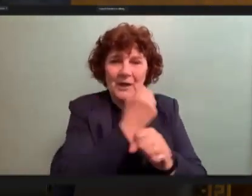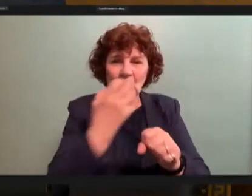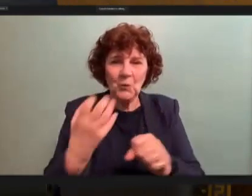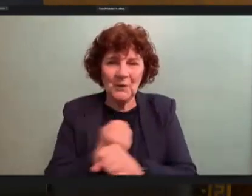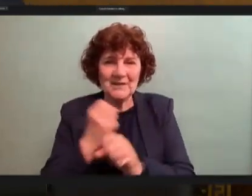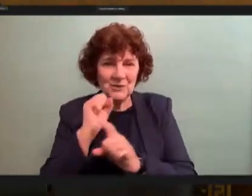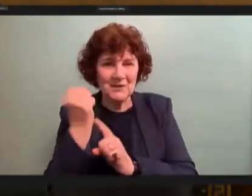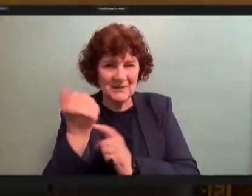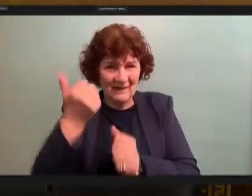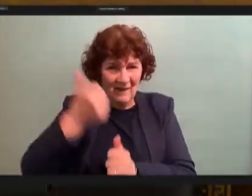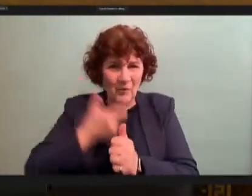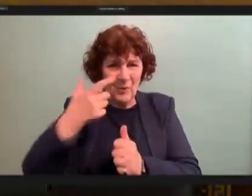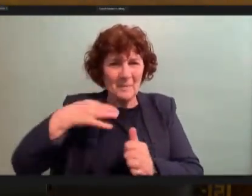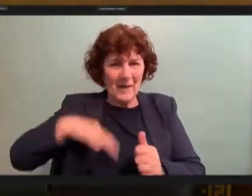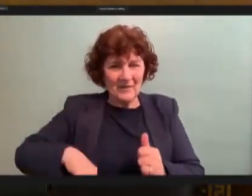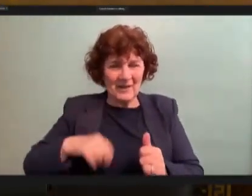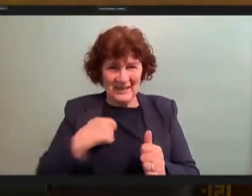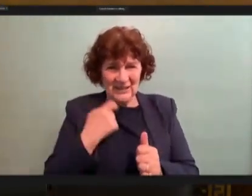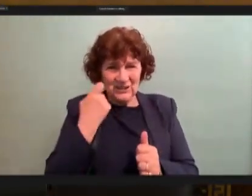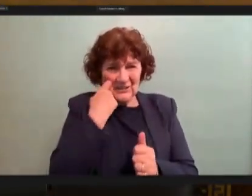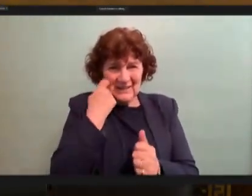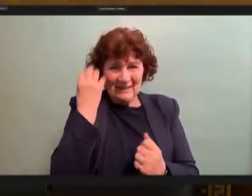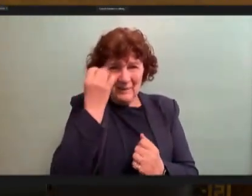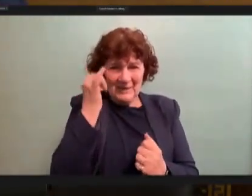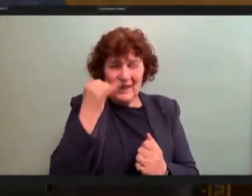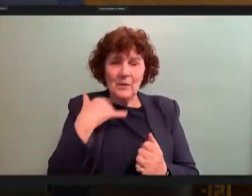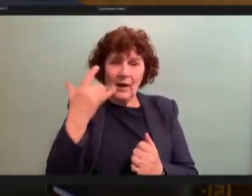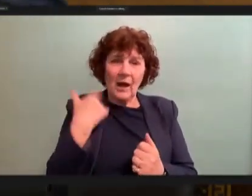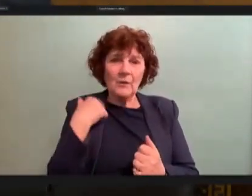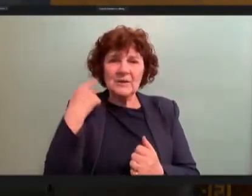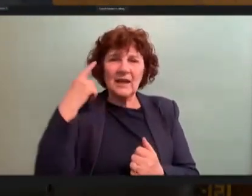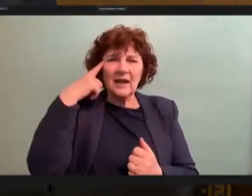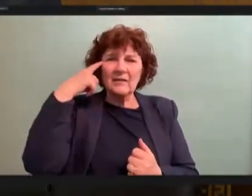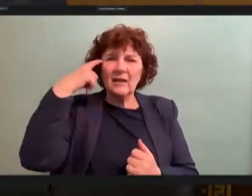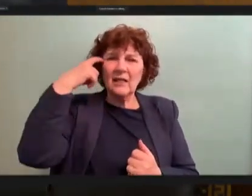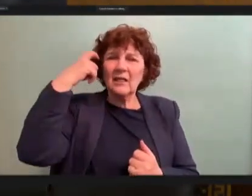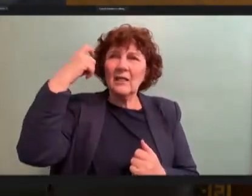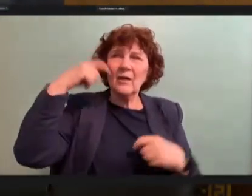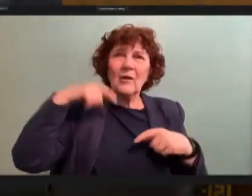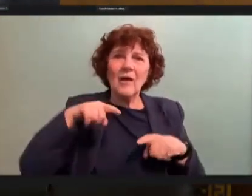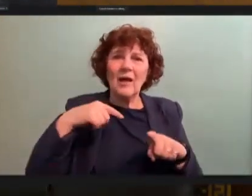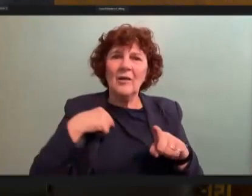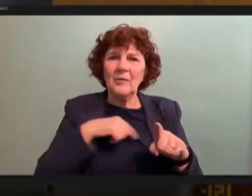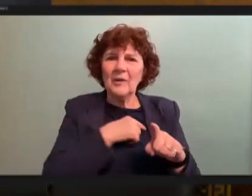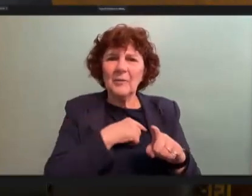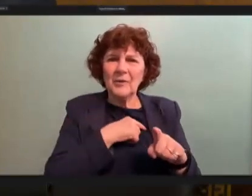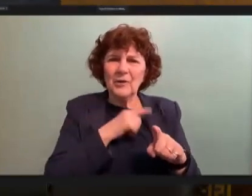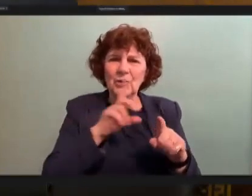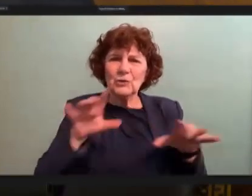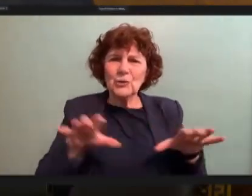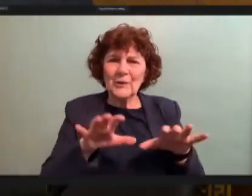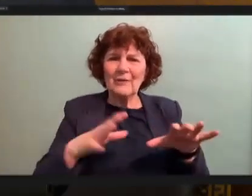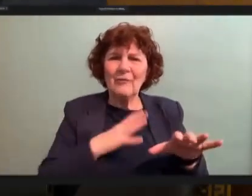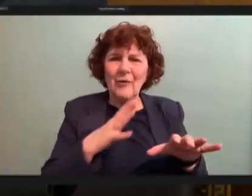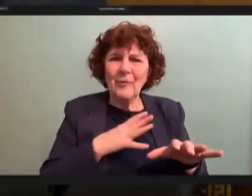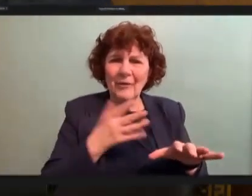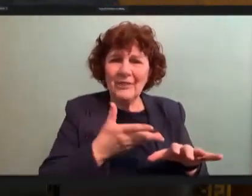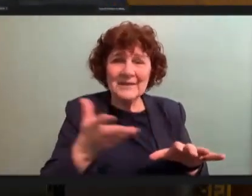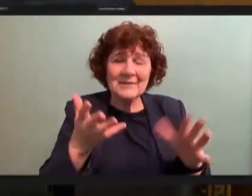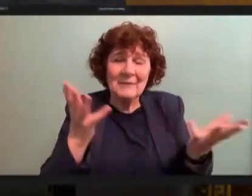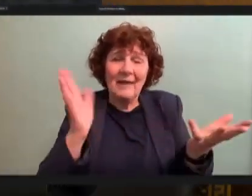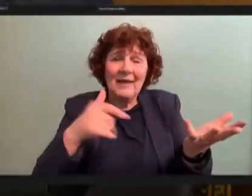part of the reason I was lost in thought as we were going through these formalities. Anyway, that's my thought. Any